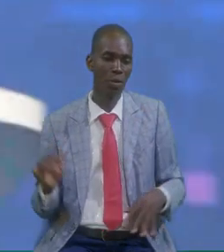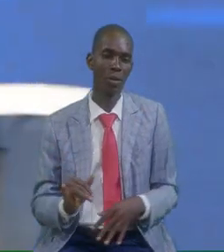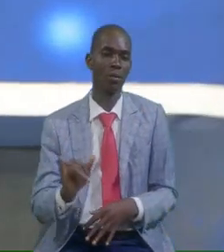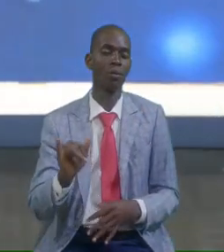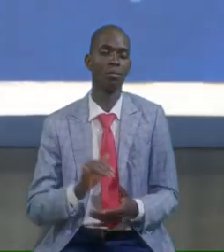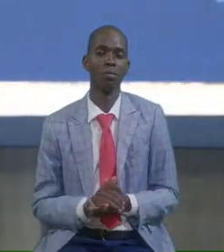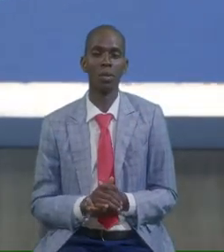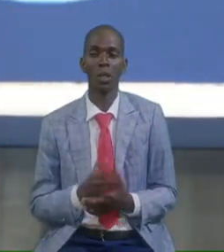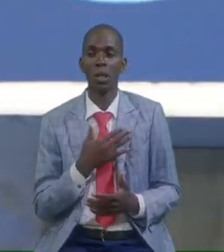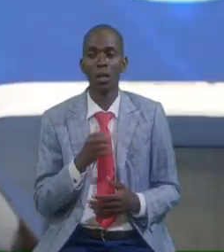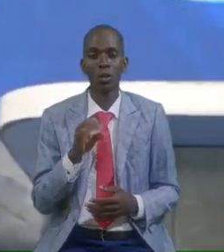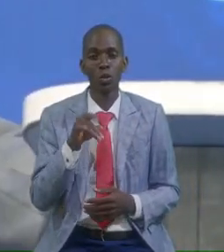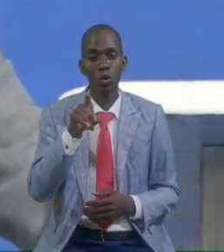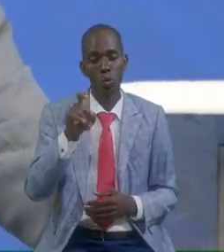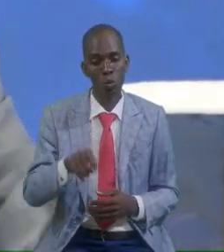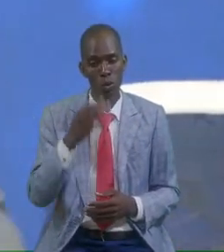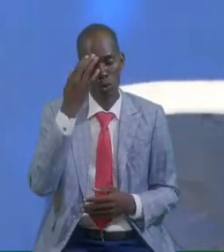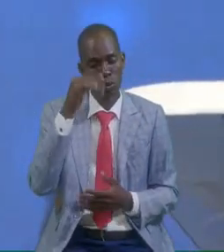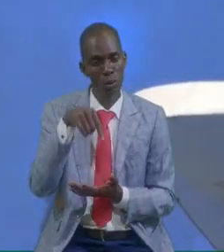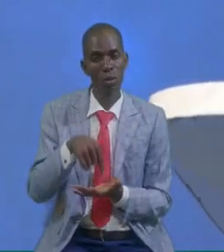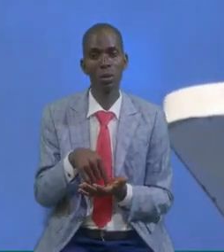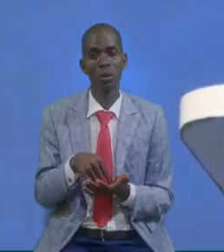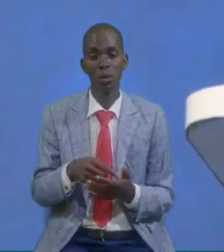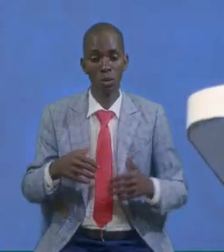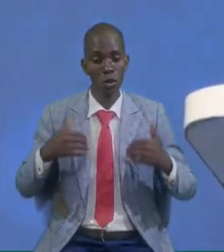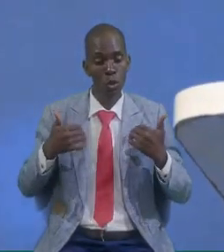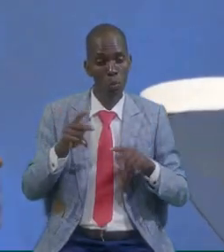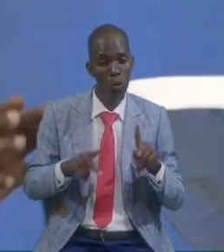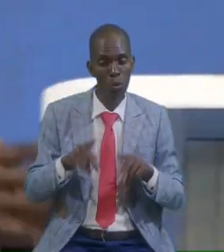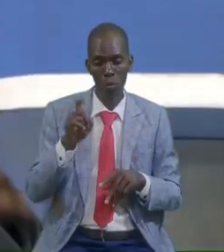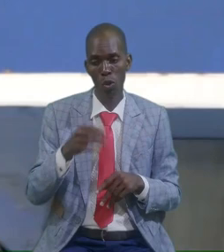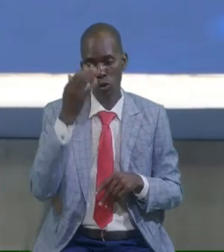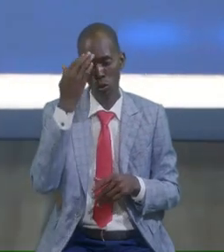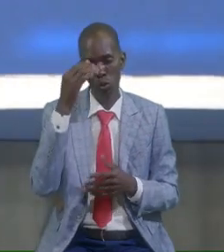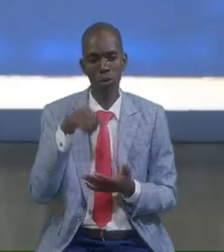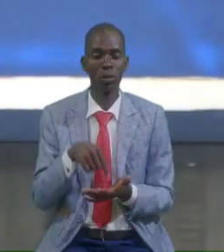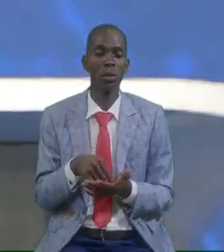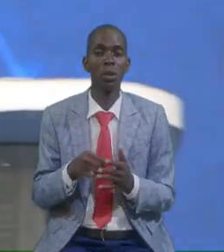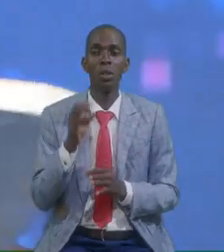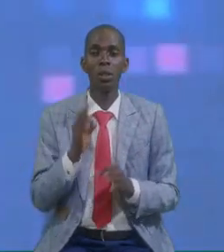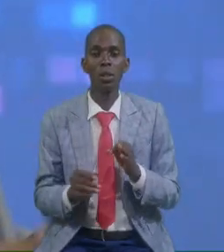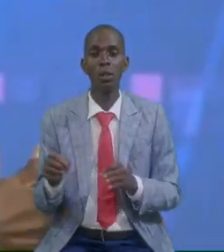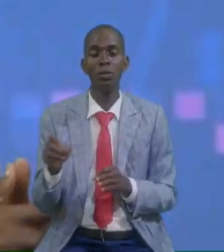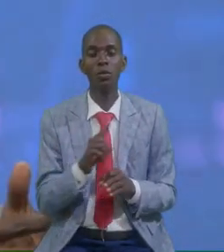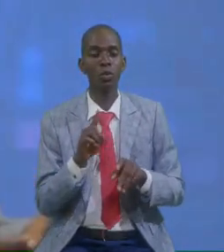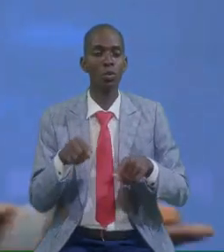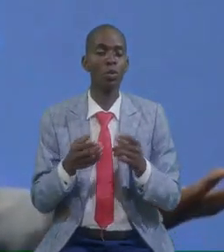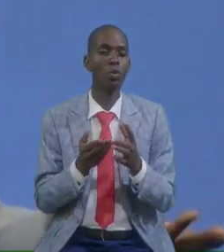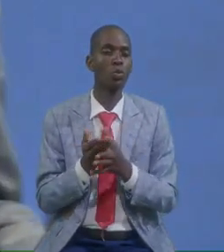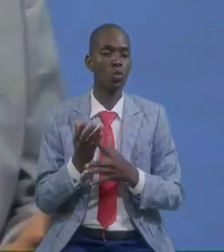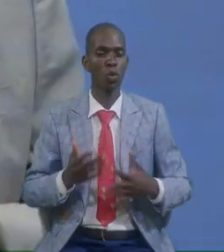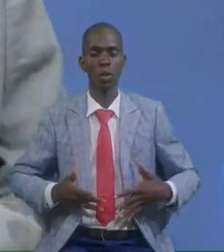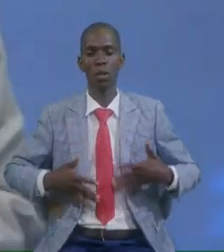you need to know this, young people. You need to know this. If you go through life and you don't